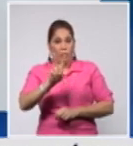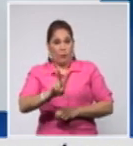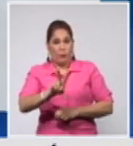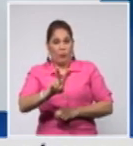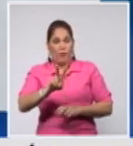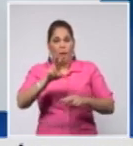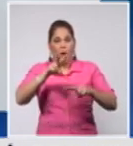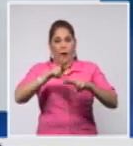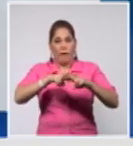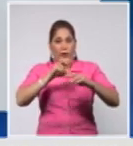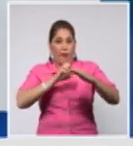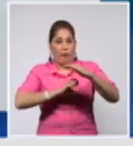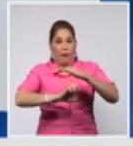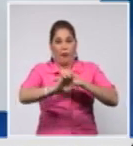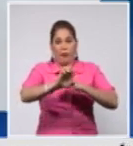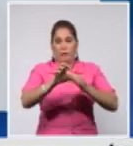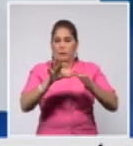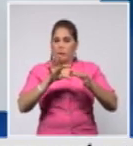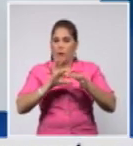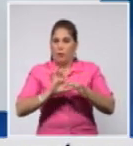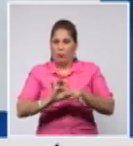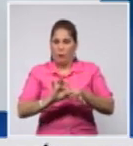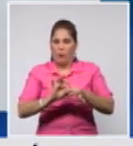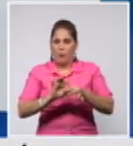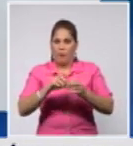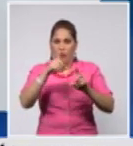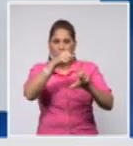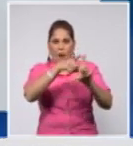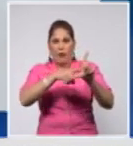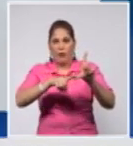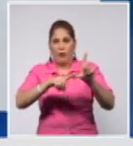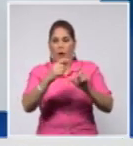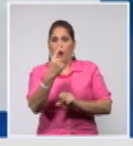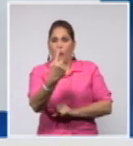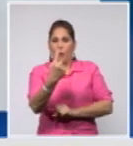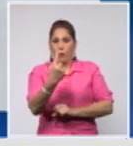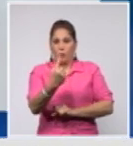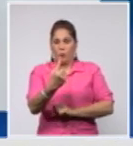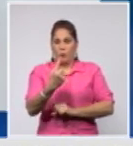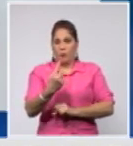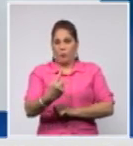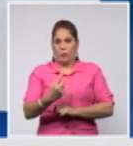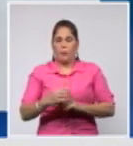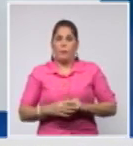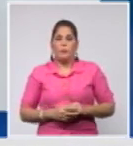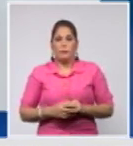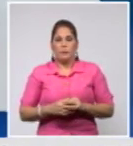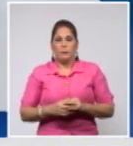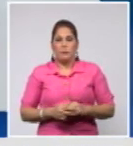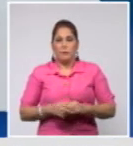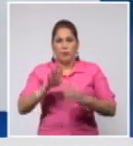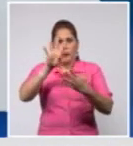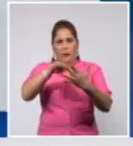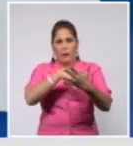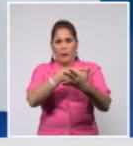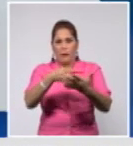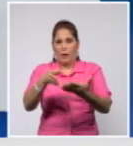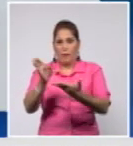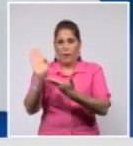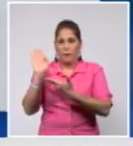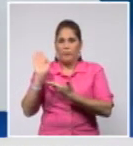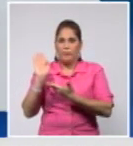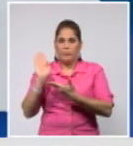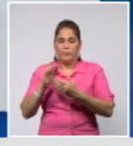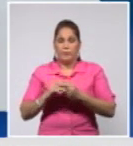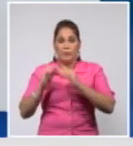also with 1 case. All of the 17 cases from Ciego de Ávila belong to the municipality of the